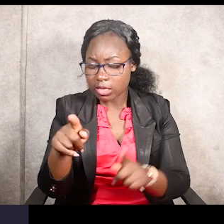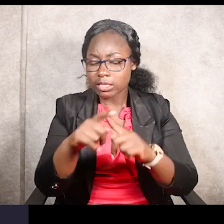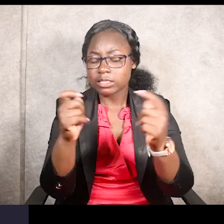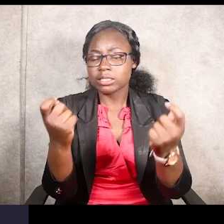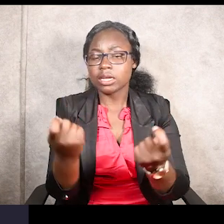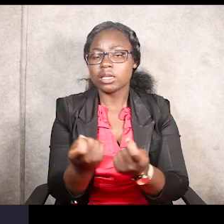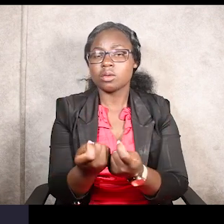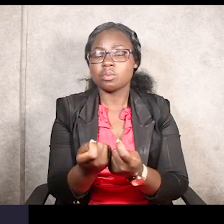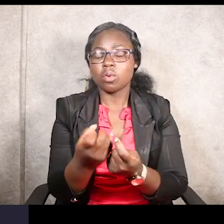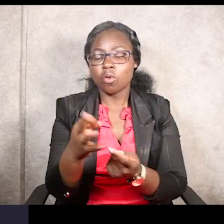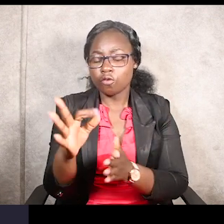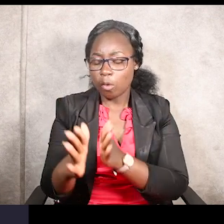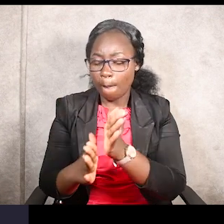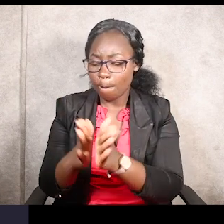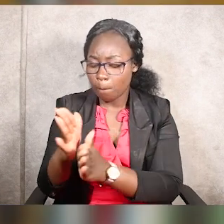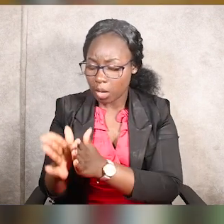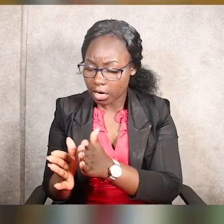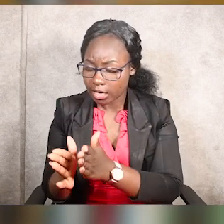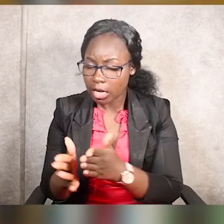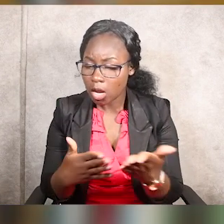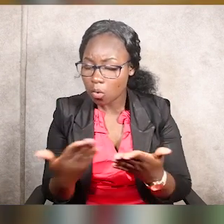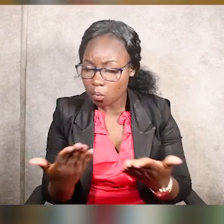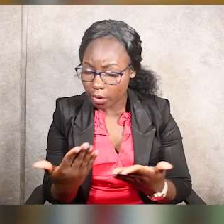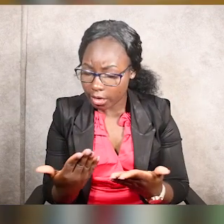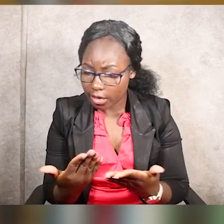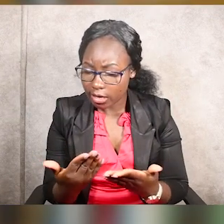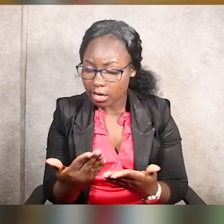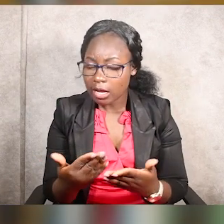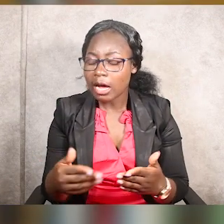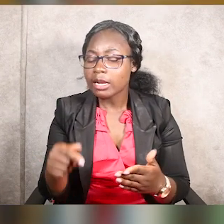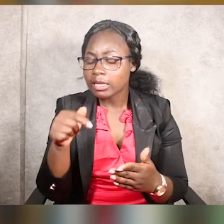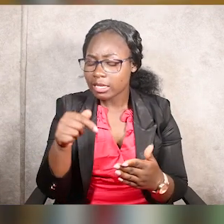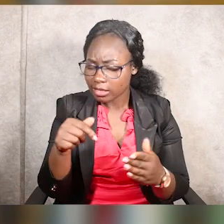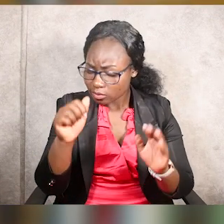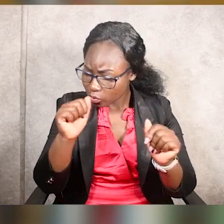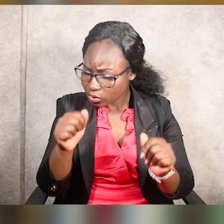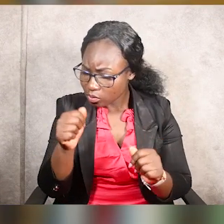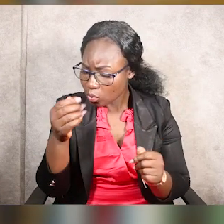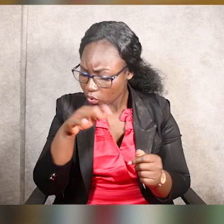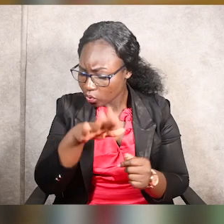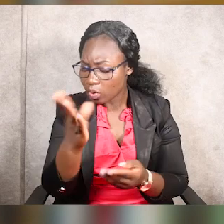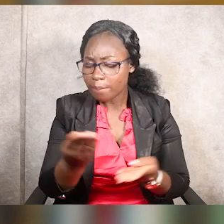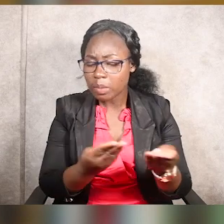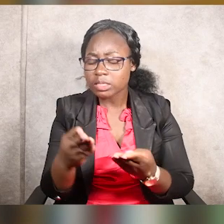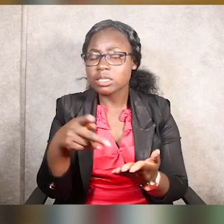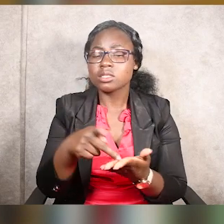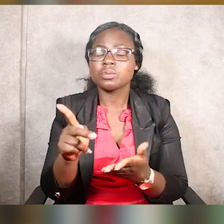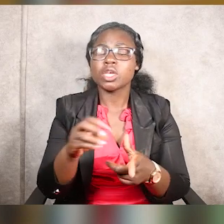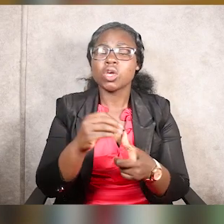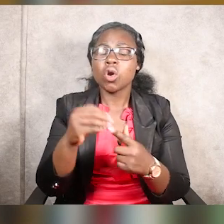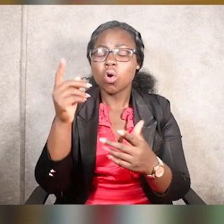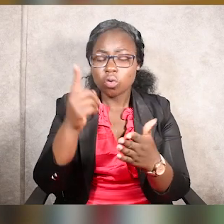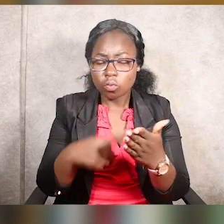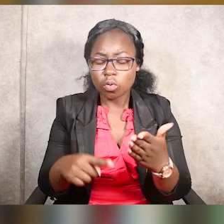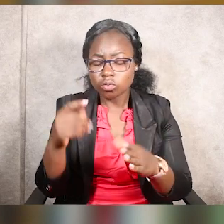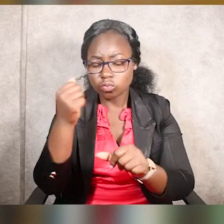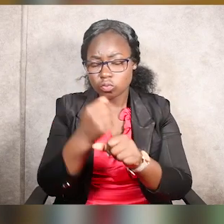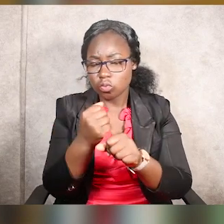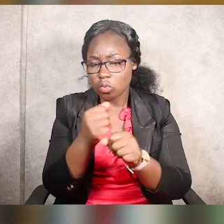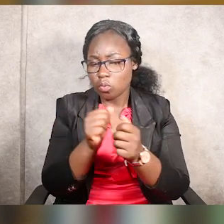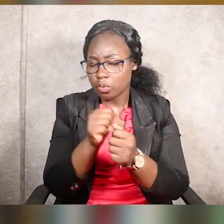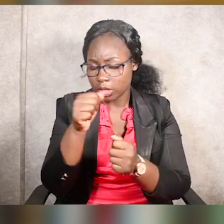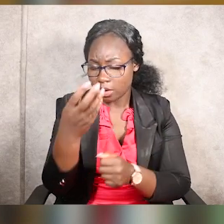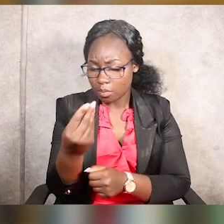of arrangements, where and is your business able to pay, and what you're going to do with the money that you're going